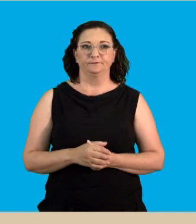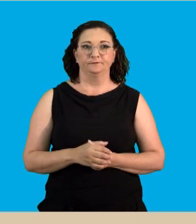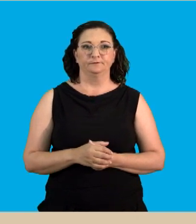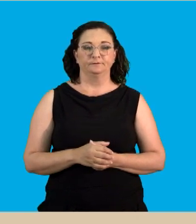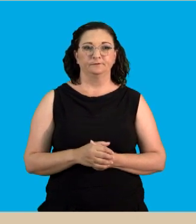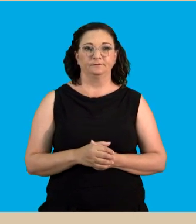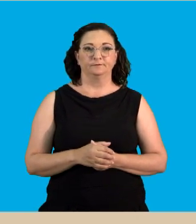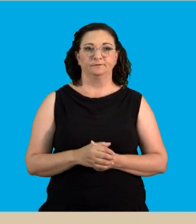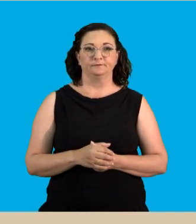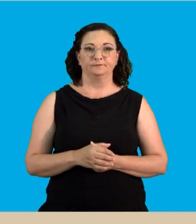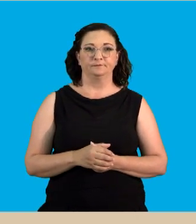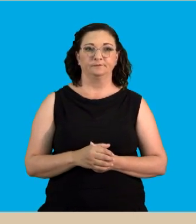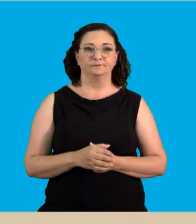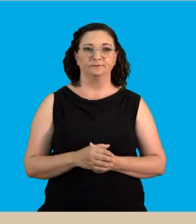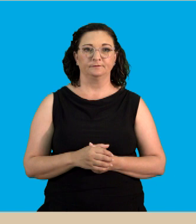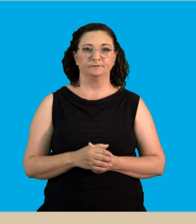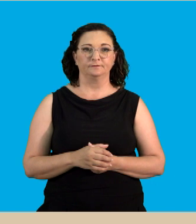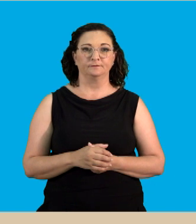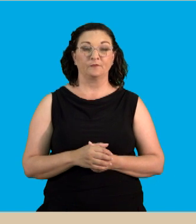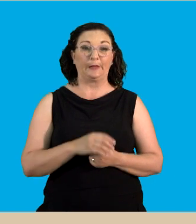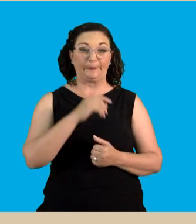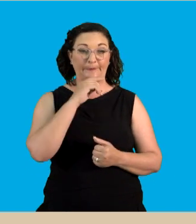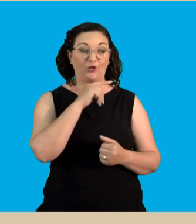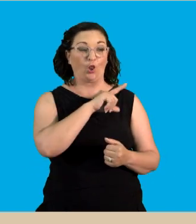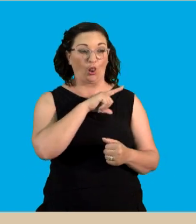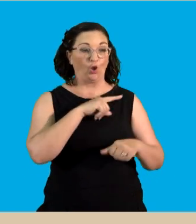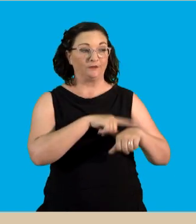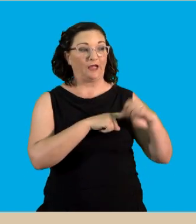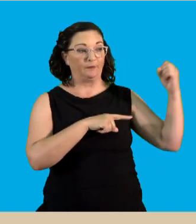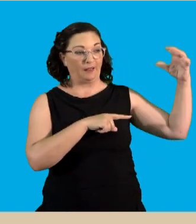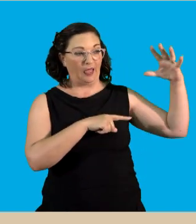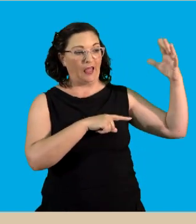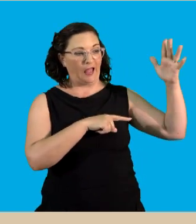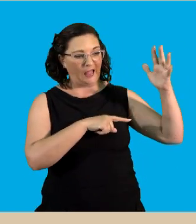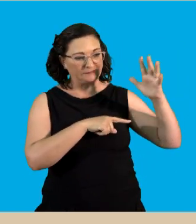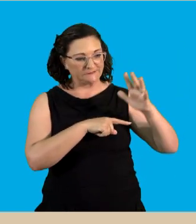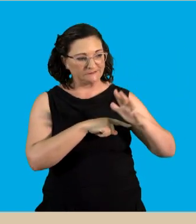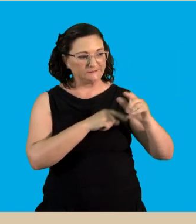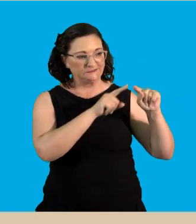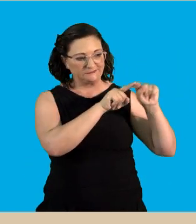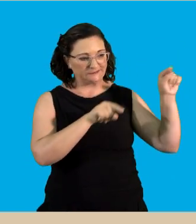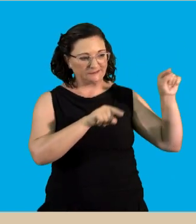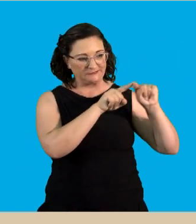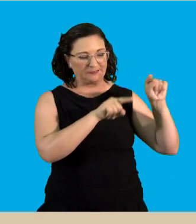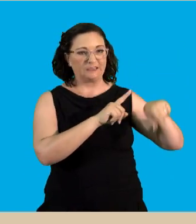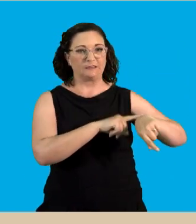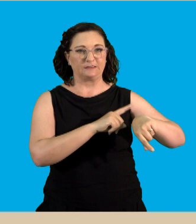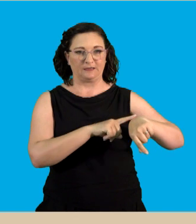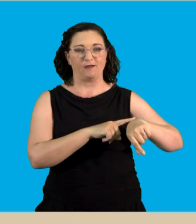time it takes the light to reach Earth. It